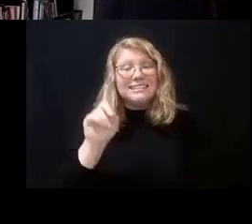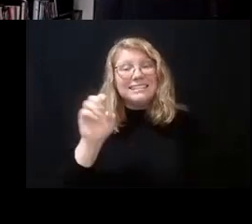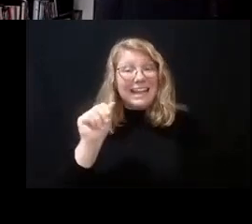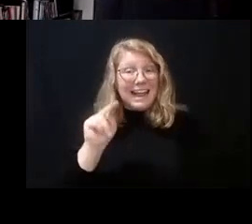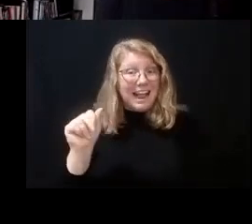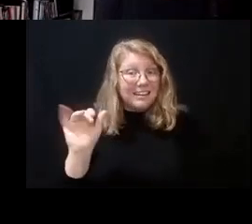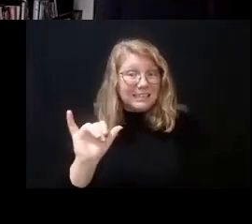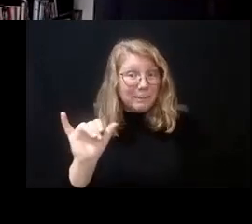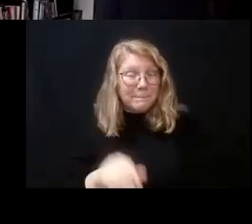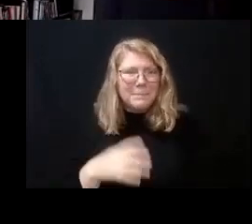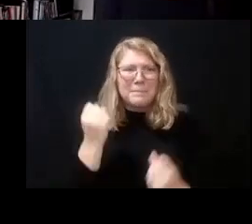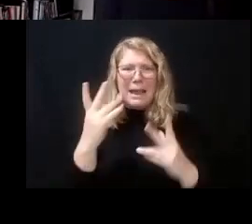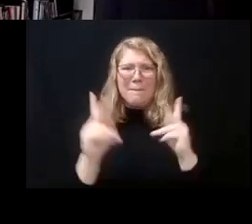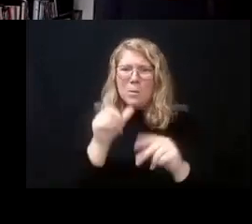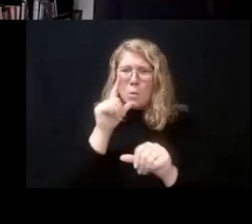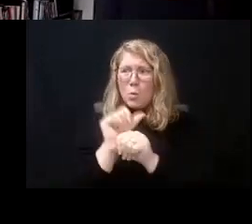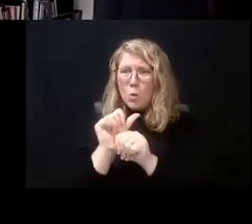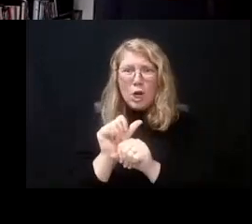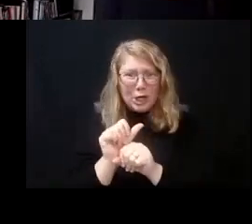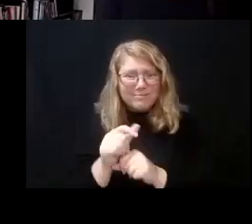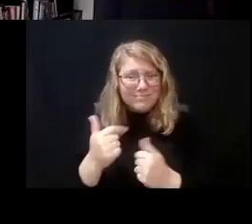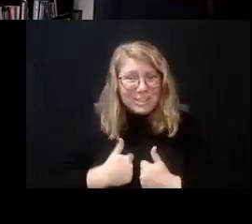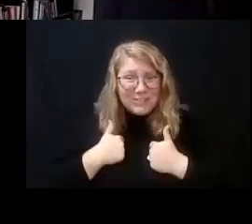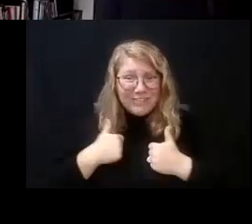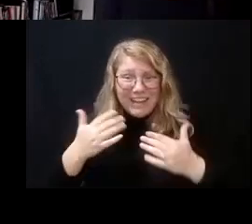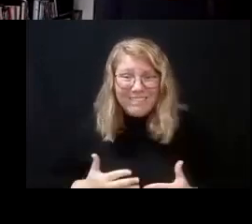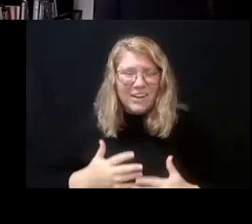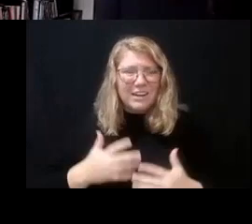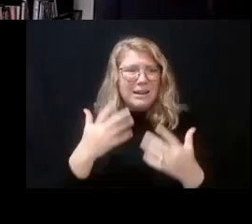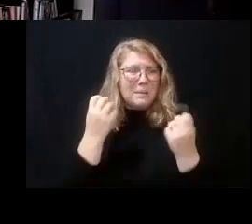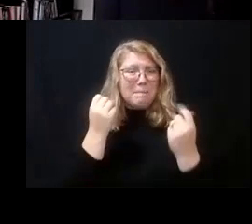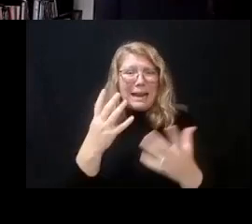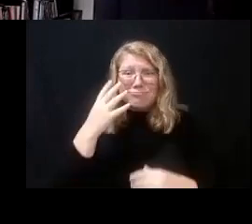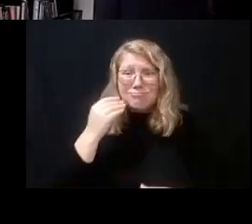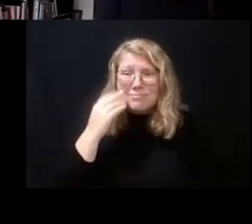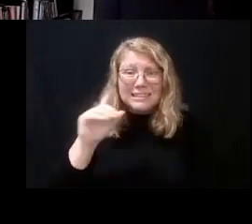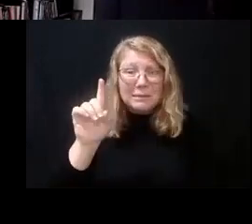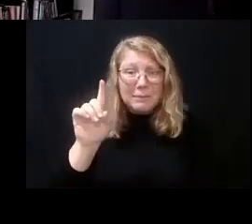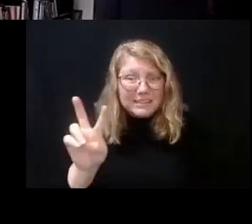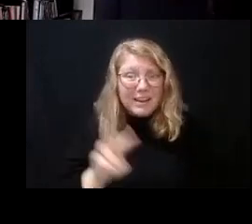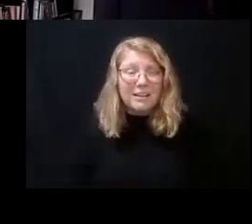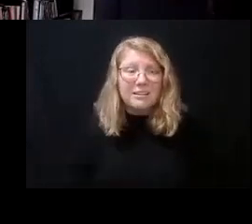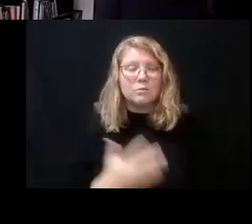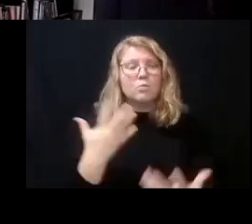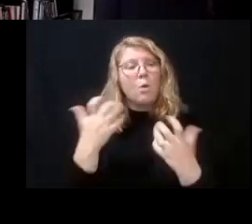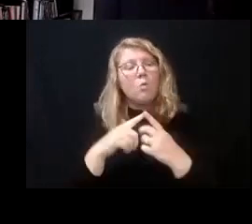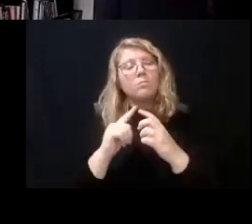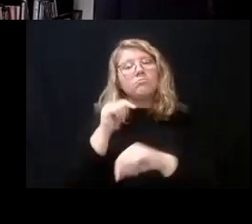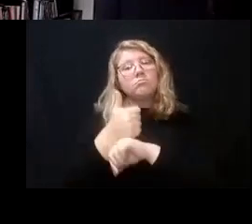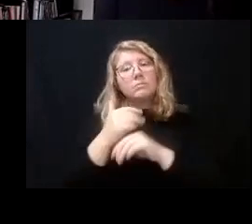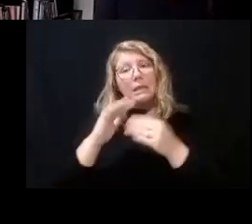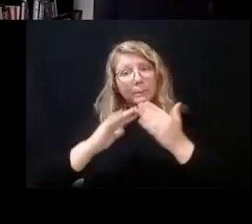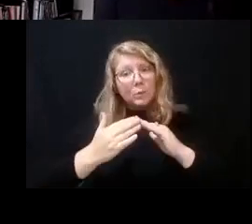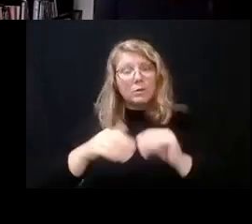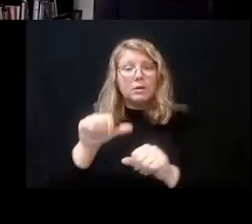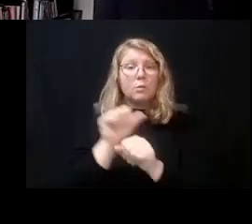at our organizations identify as survivors. Many have fled domestic violence. We wanted to create a community and a work environment where it